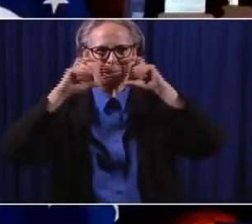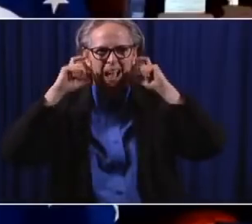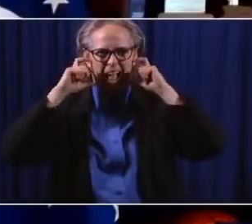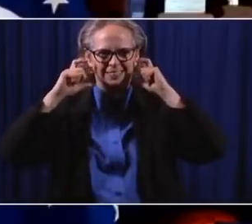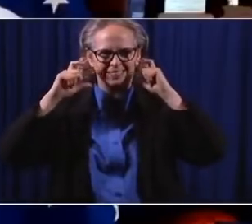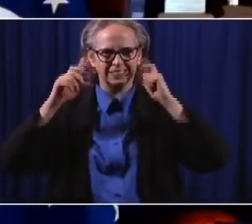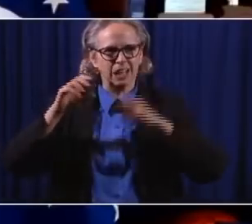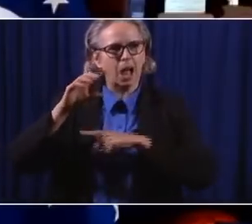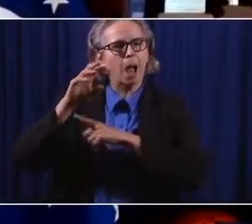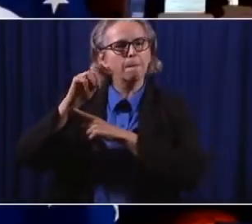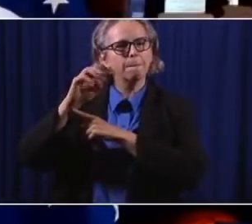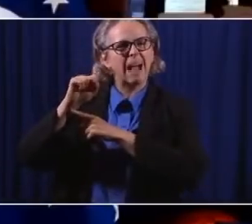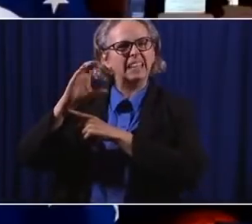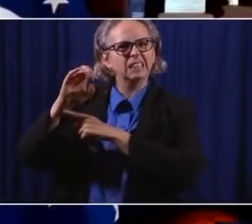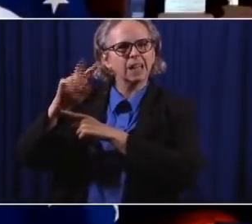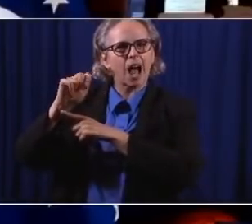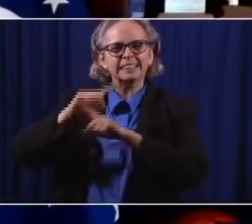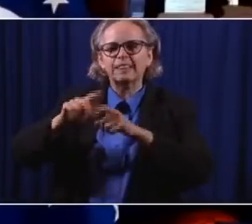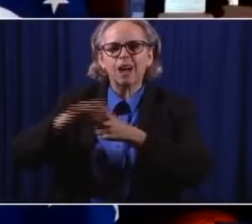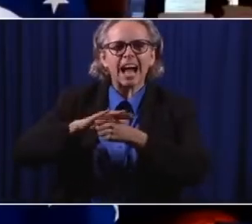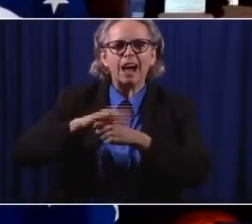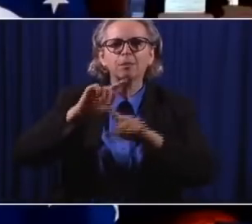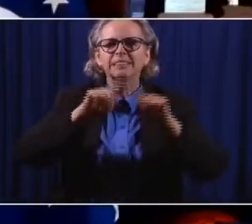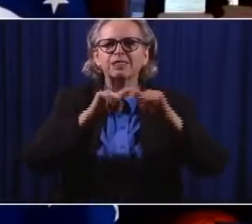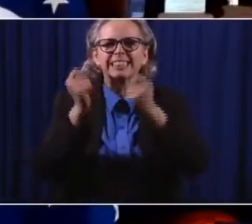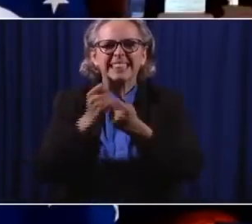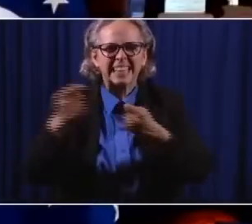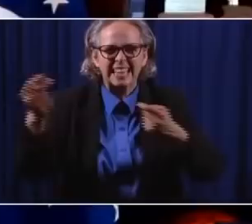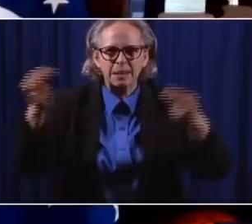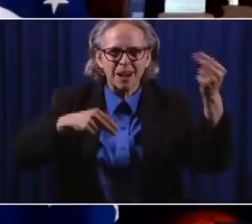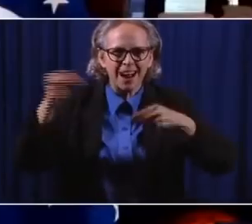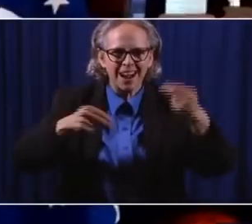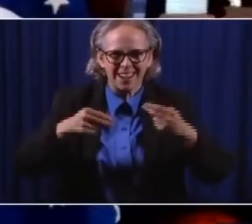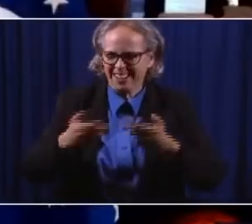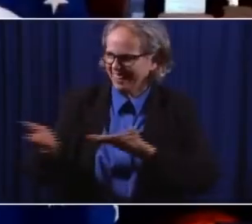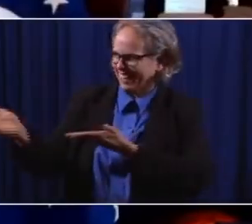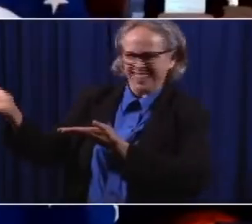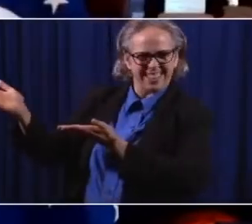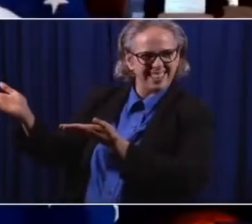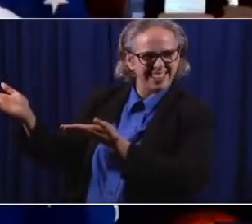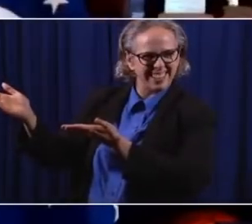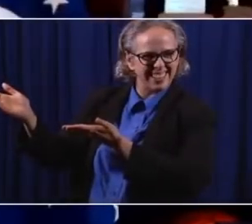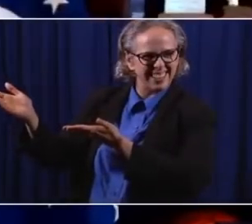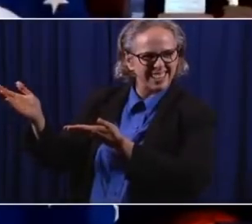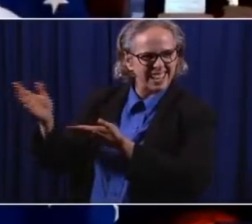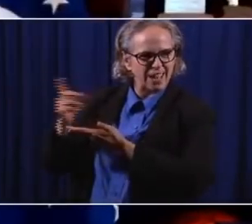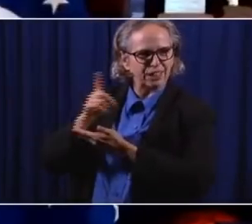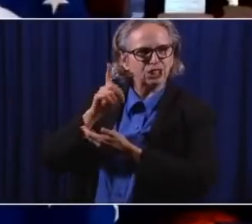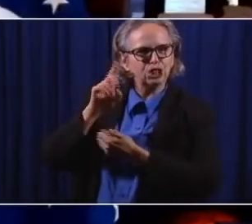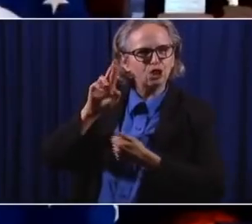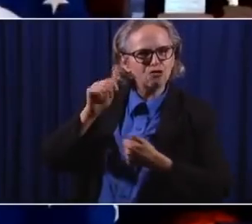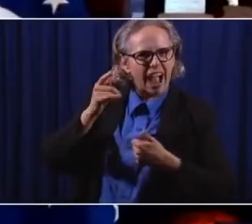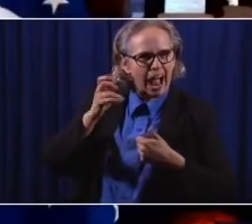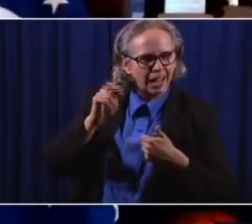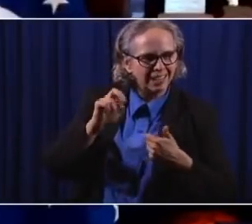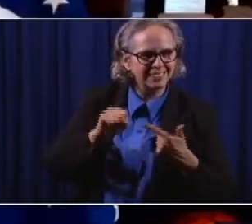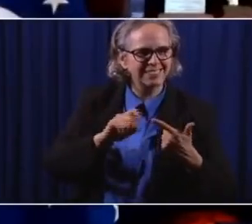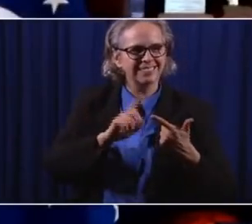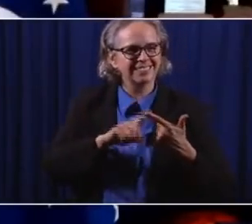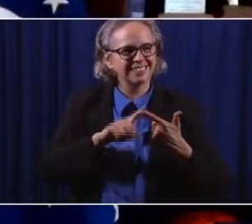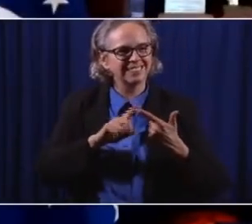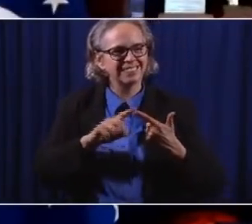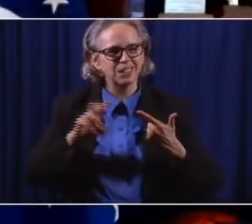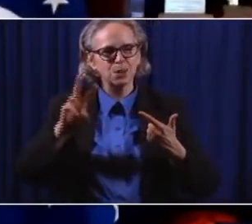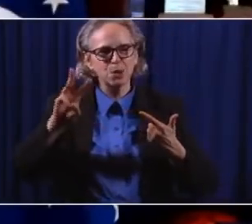the local teams, Heater and Jim from the Dayton Dragons, and Rowdy Raider from Wright